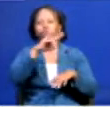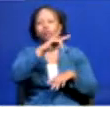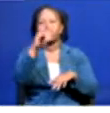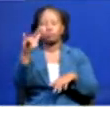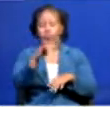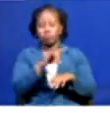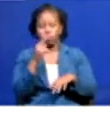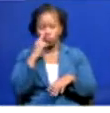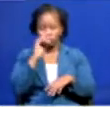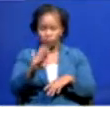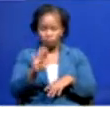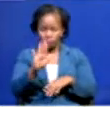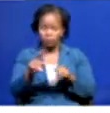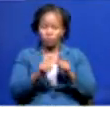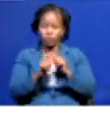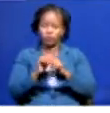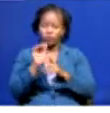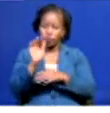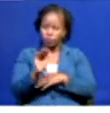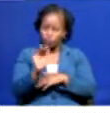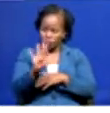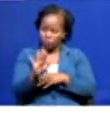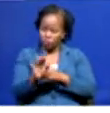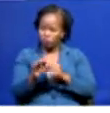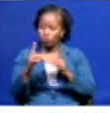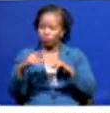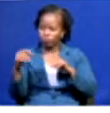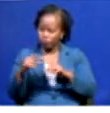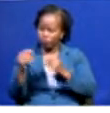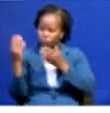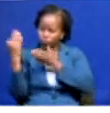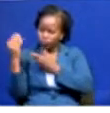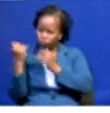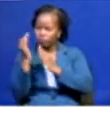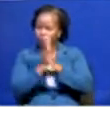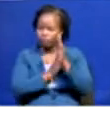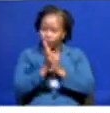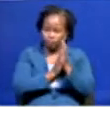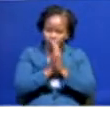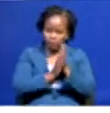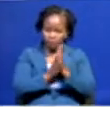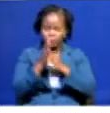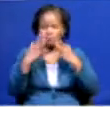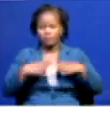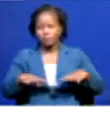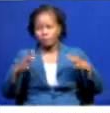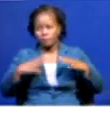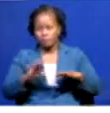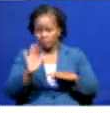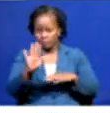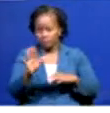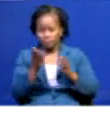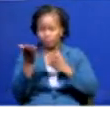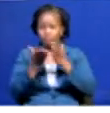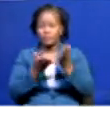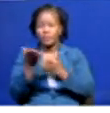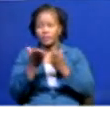you to take with you a message of hope, resilience to the people that you will